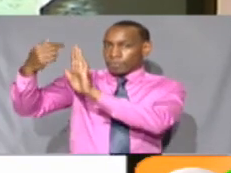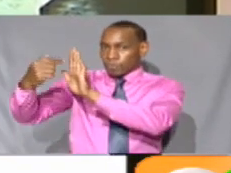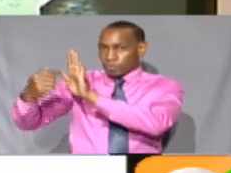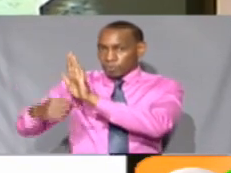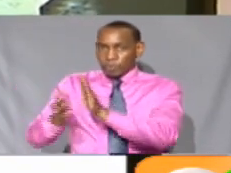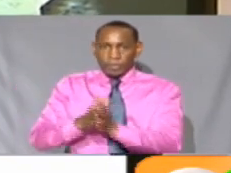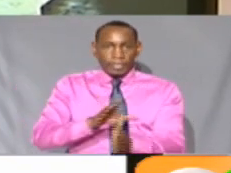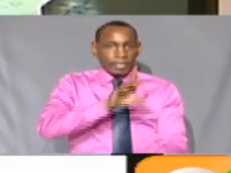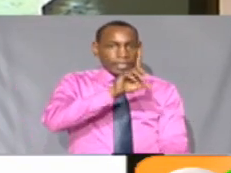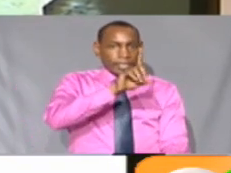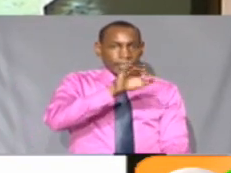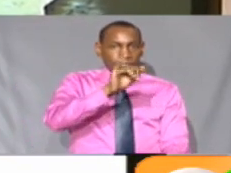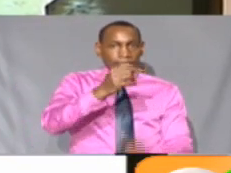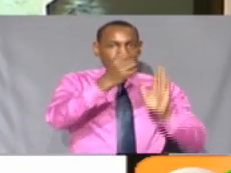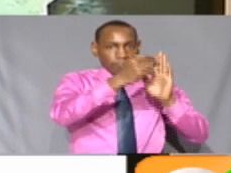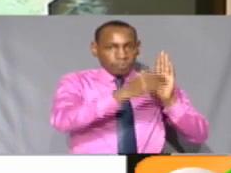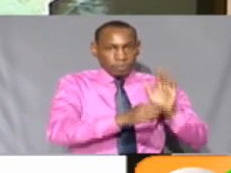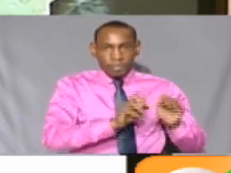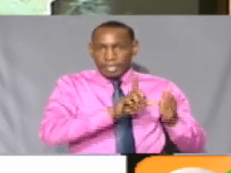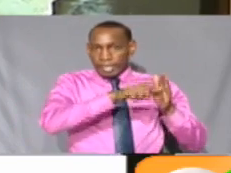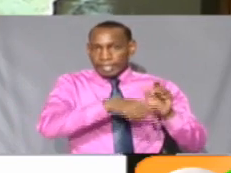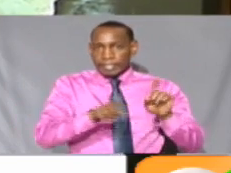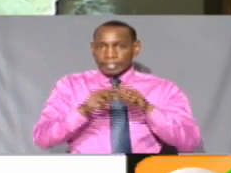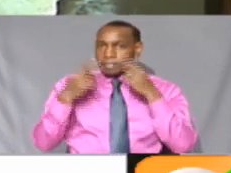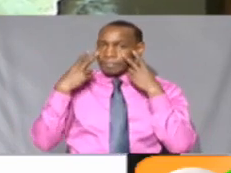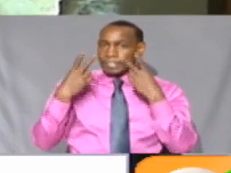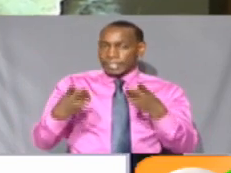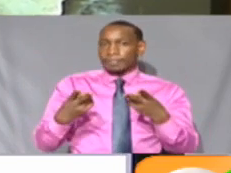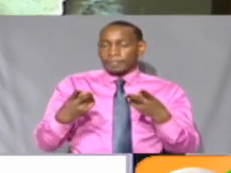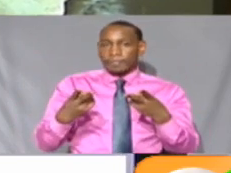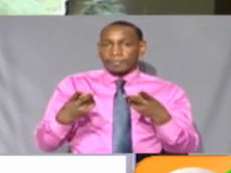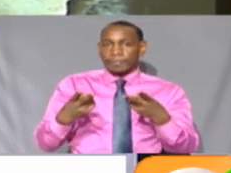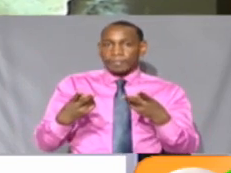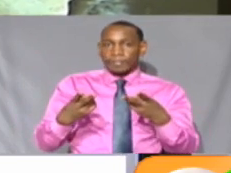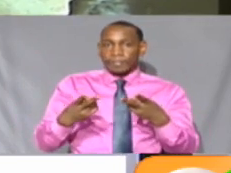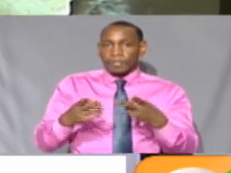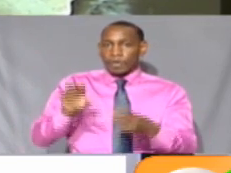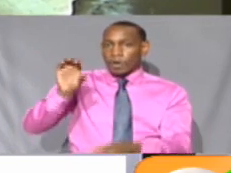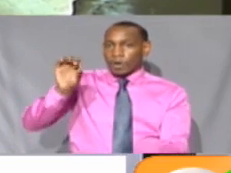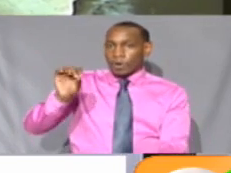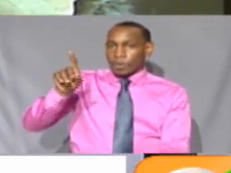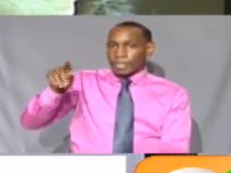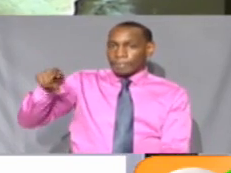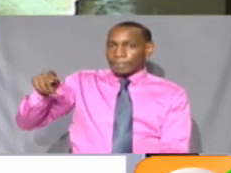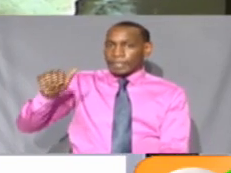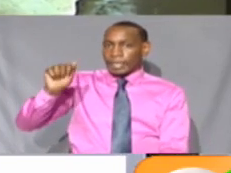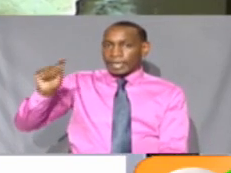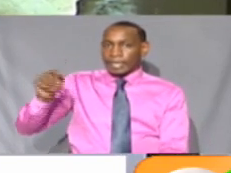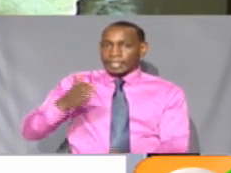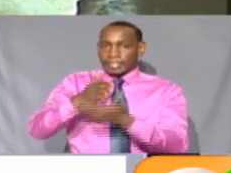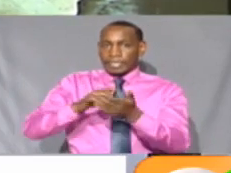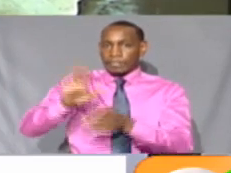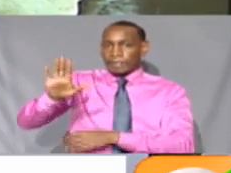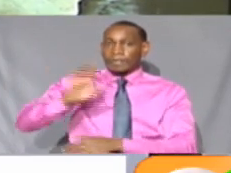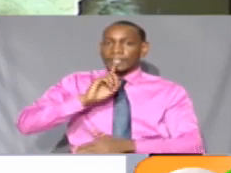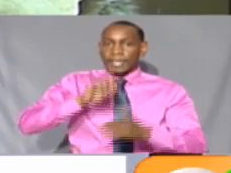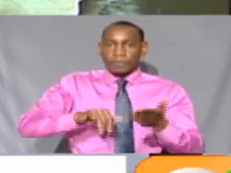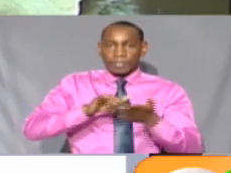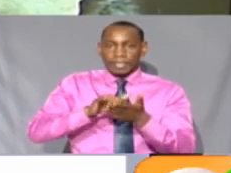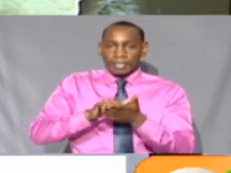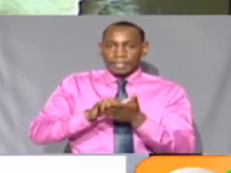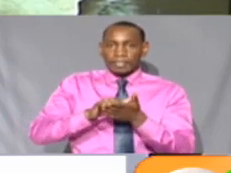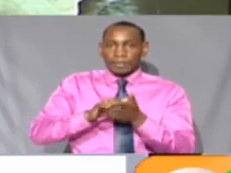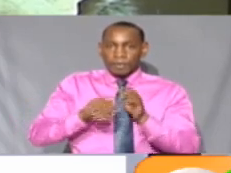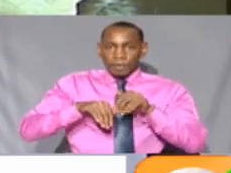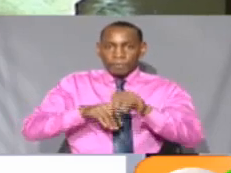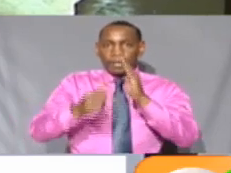to the DCI in a moment. And it starts off with taking a look at what it says in the ODPP Act. Section 5, which says, pursuant